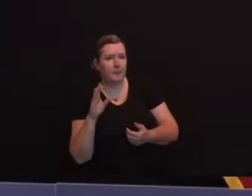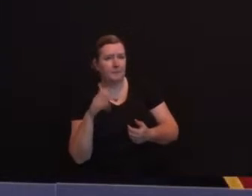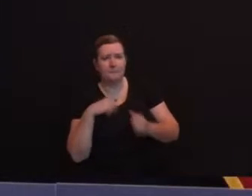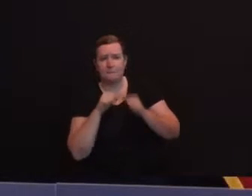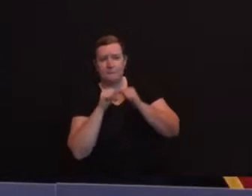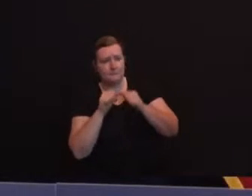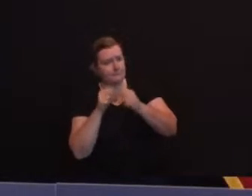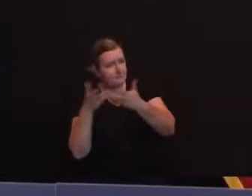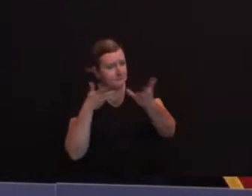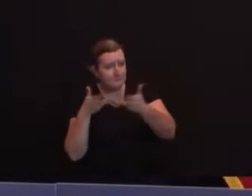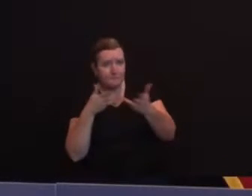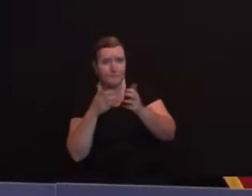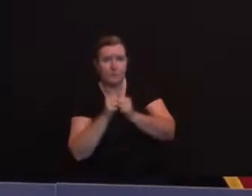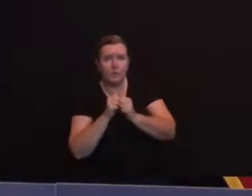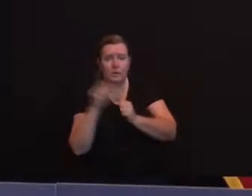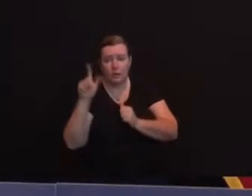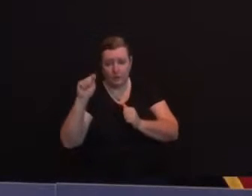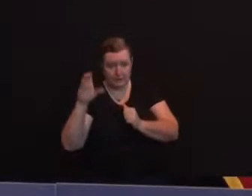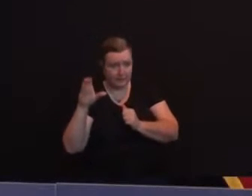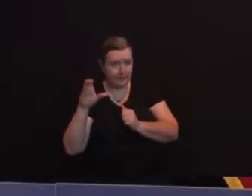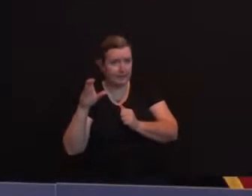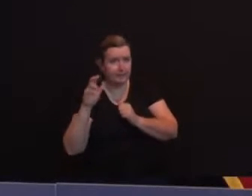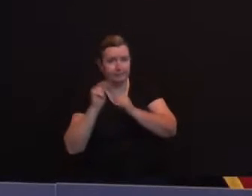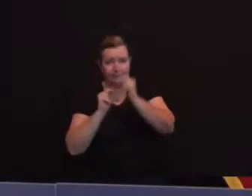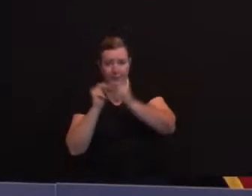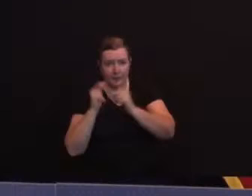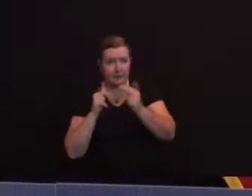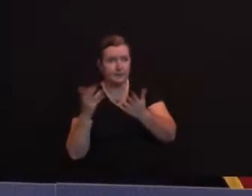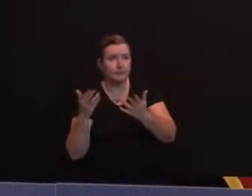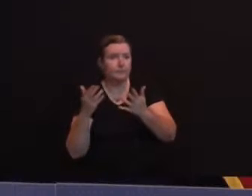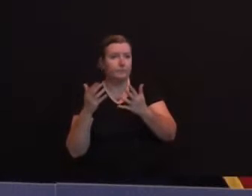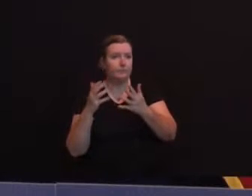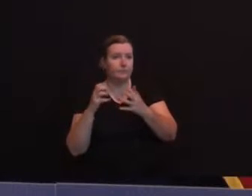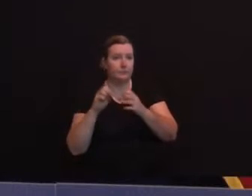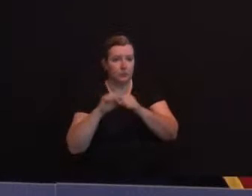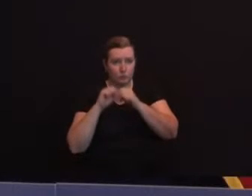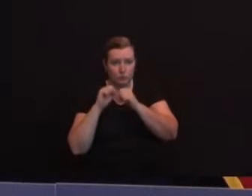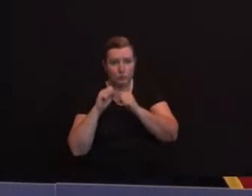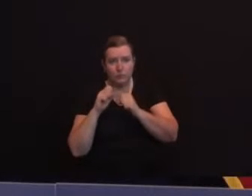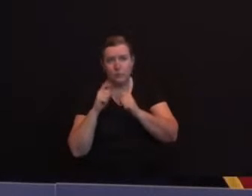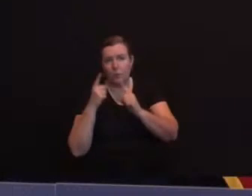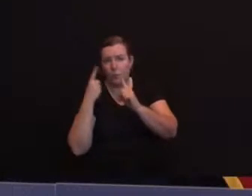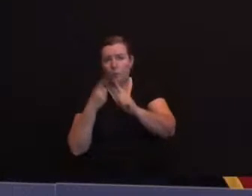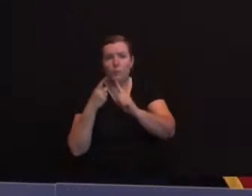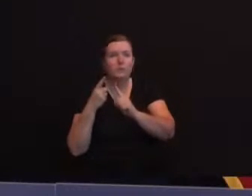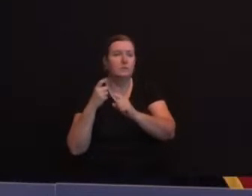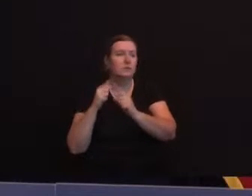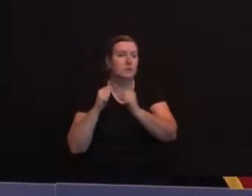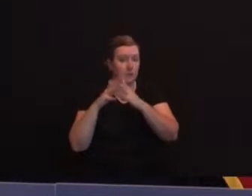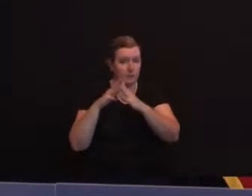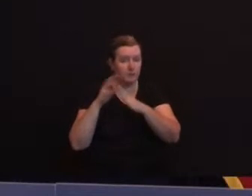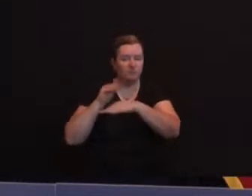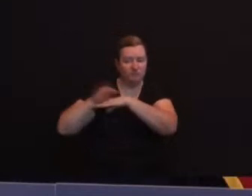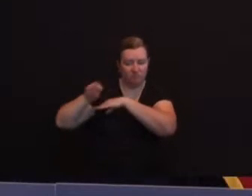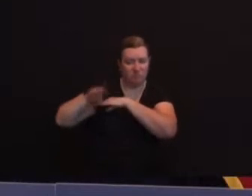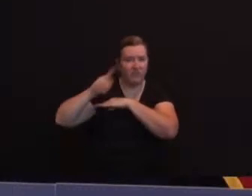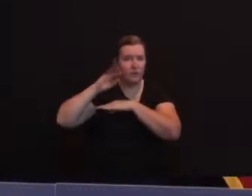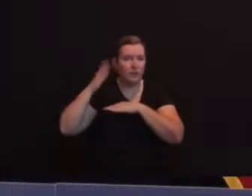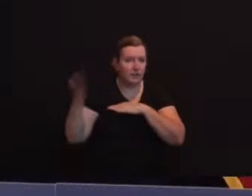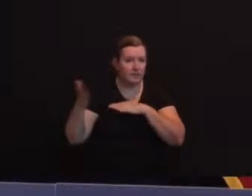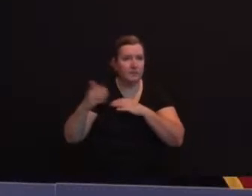facilities and the associations. And our goal right now is to put out some guidance that will step up